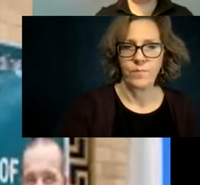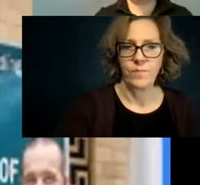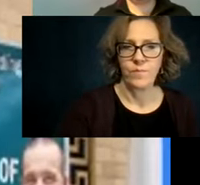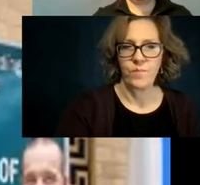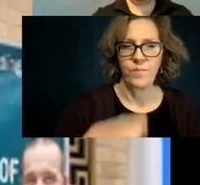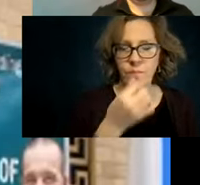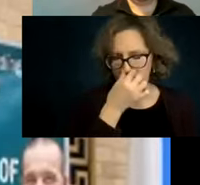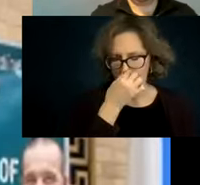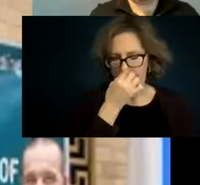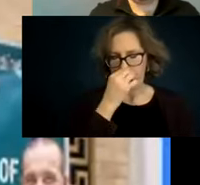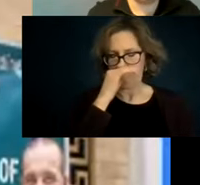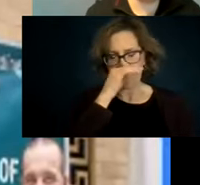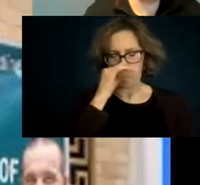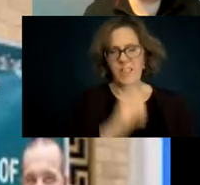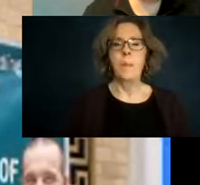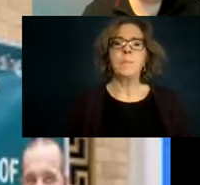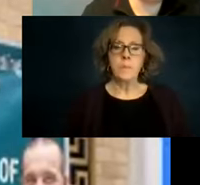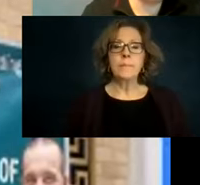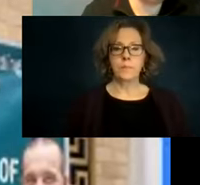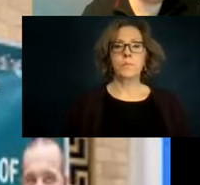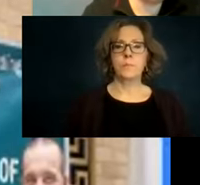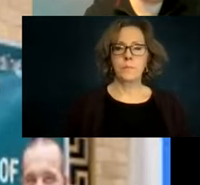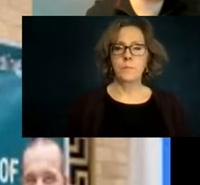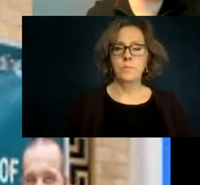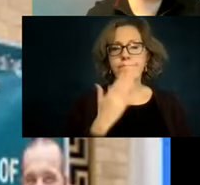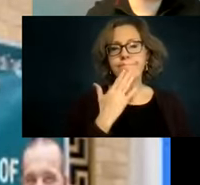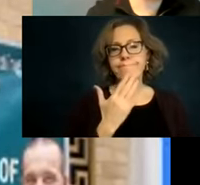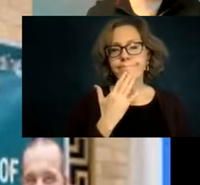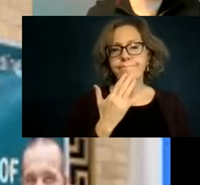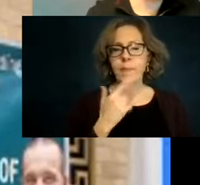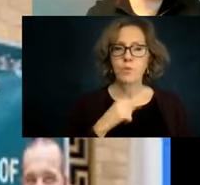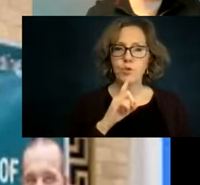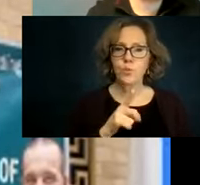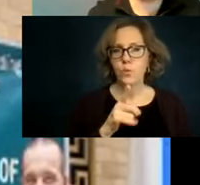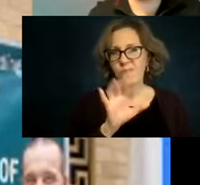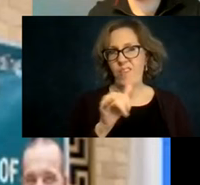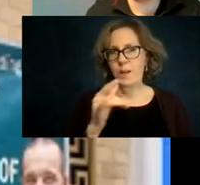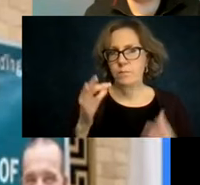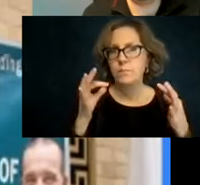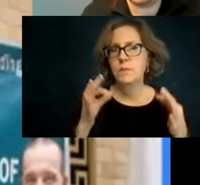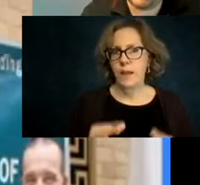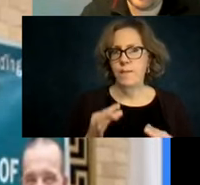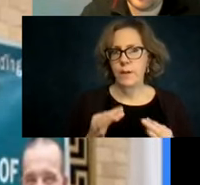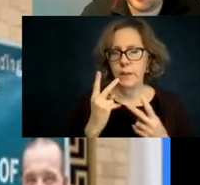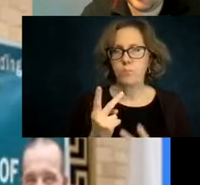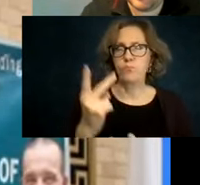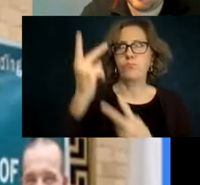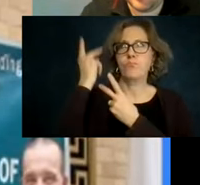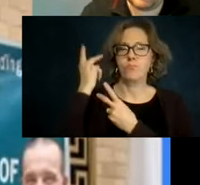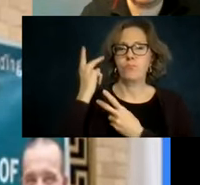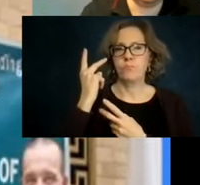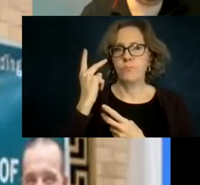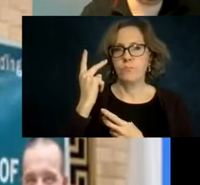Right. Okay. Thank you. And so I'm sure that definitely brought back some memories for people that haven't seen that